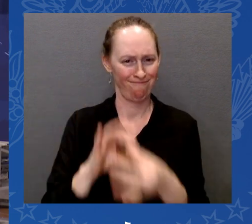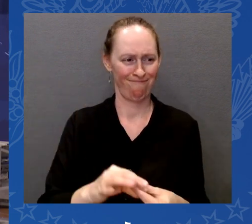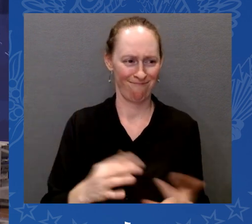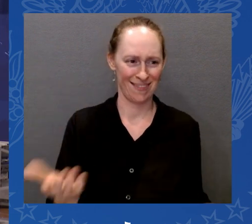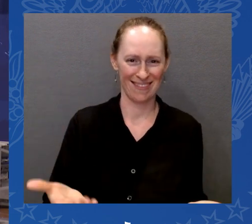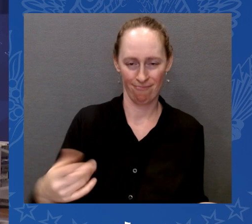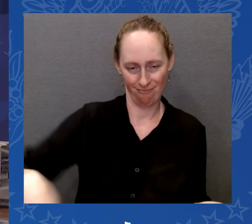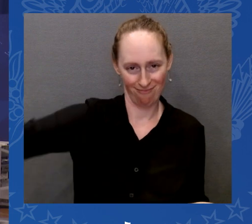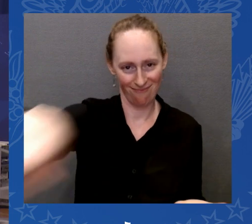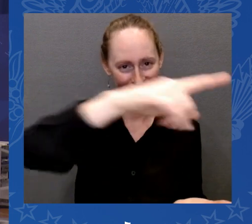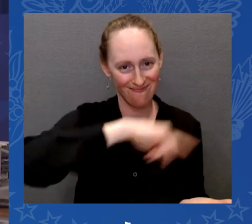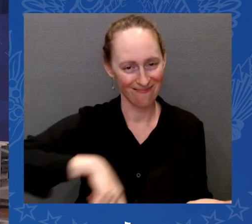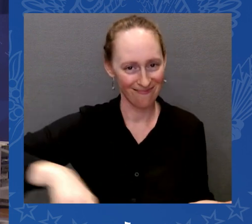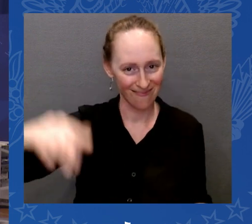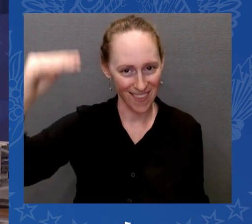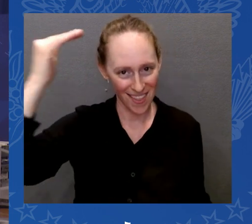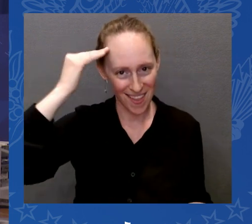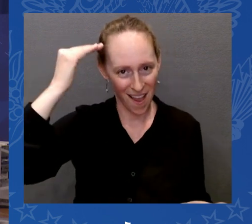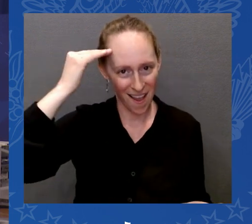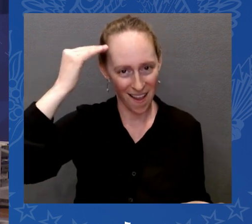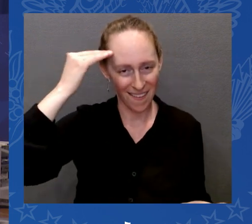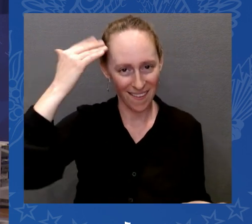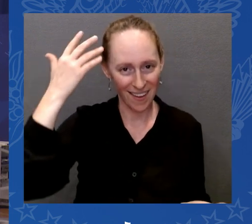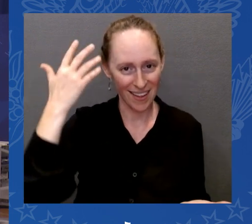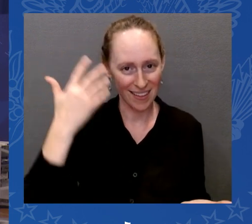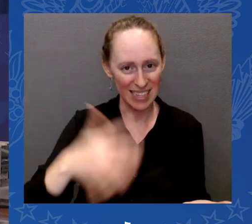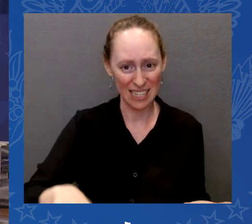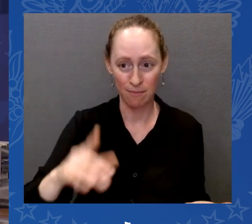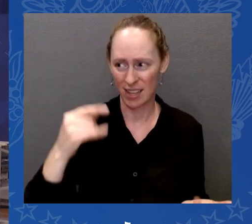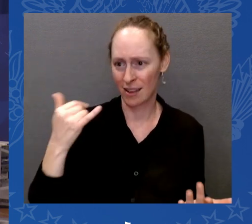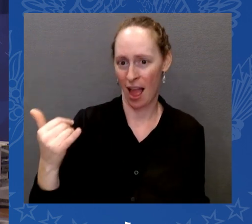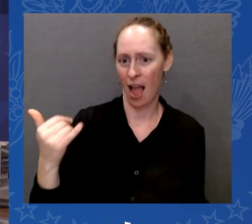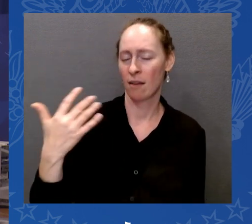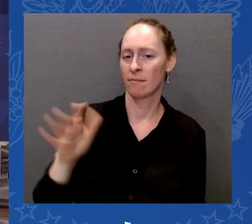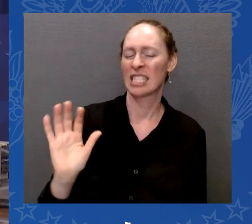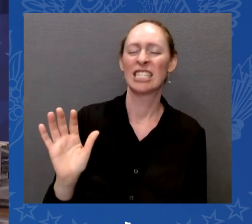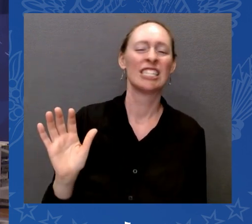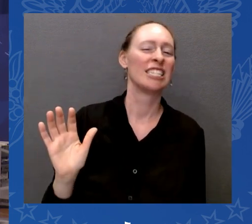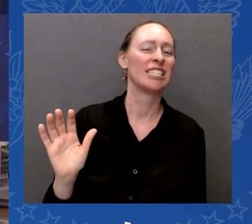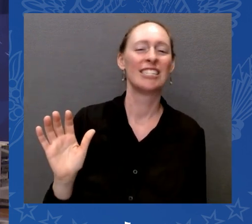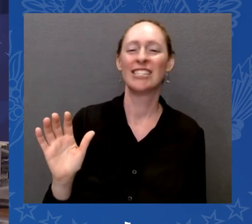today, your legacy here is secured forever.